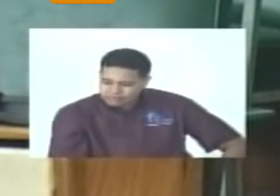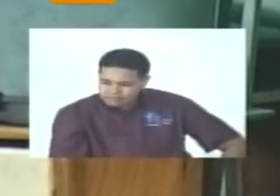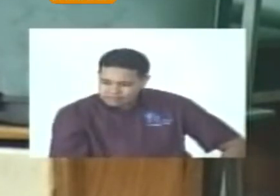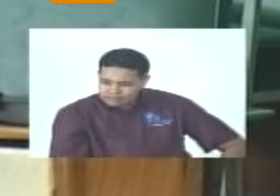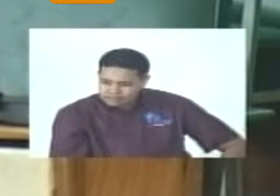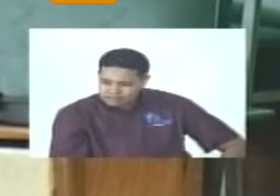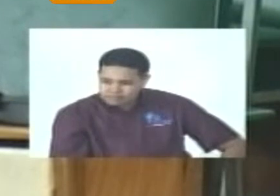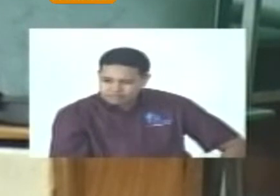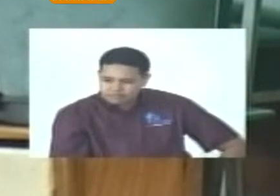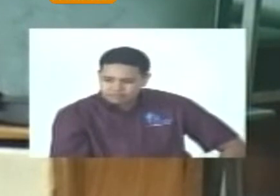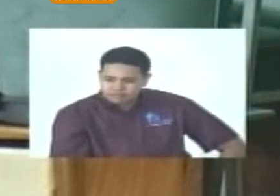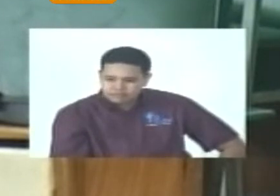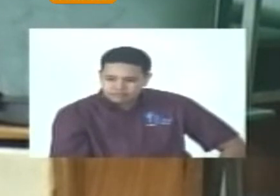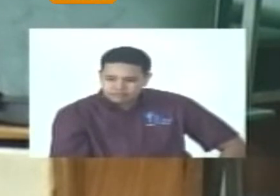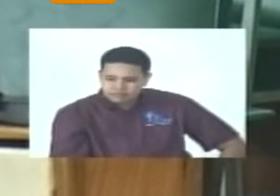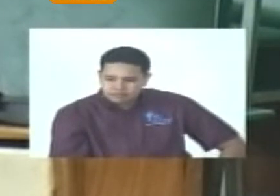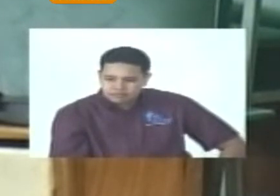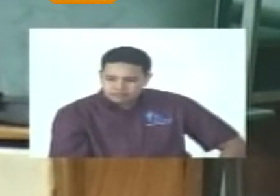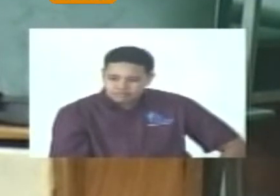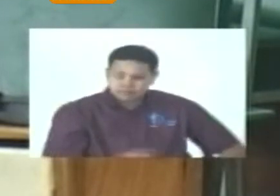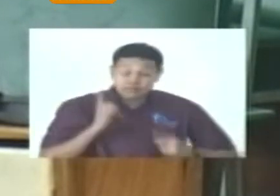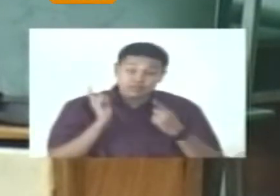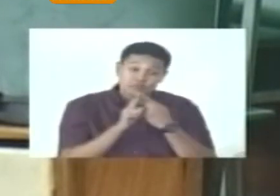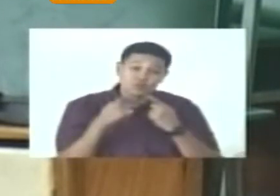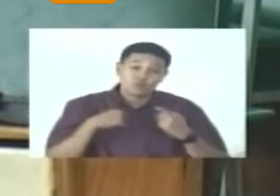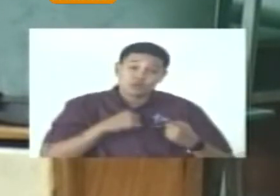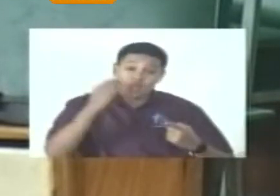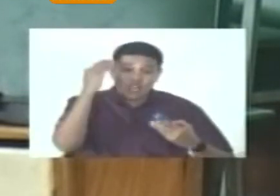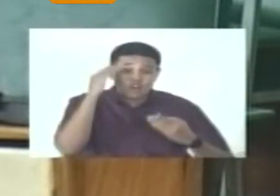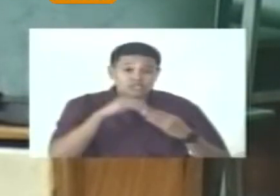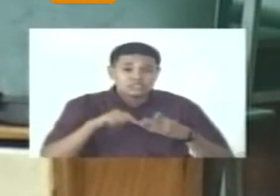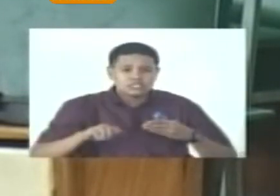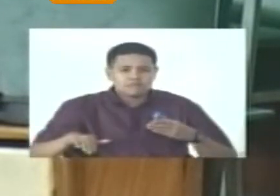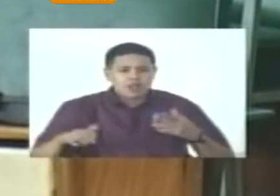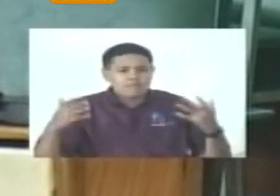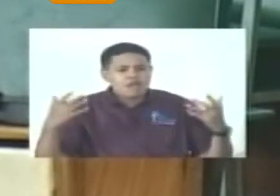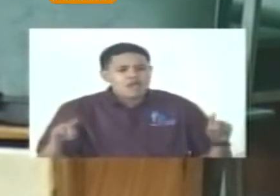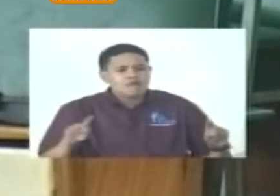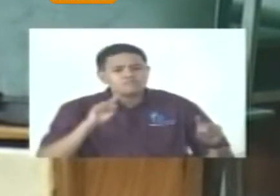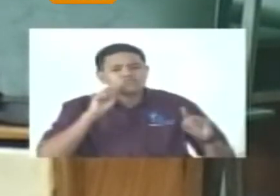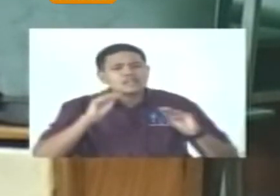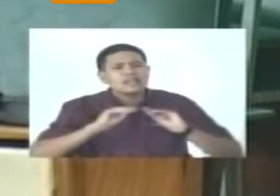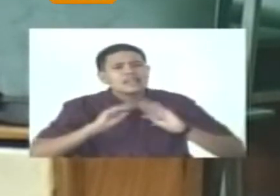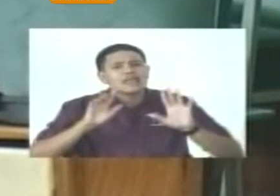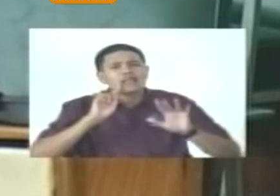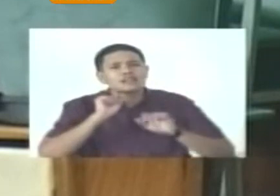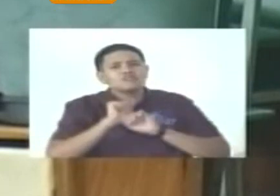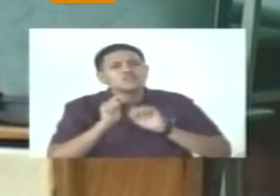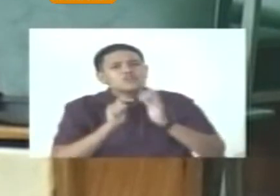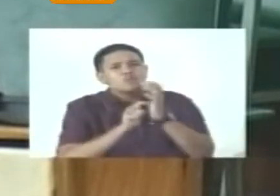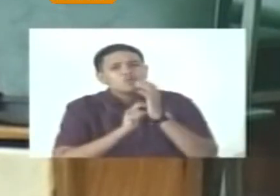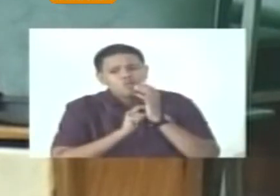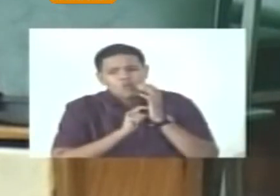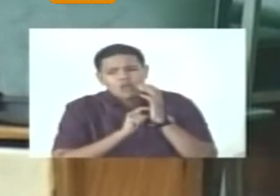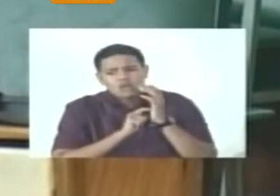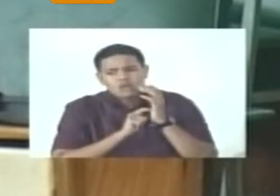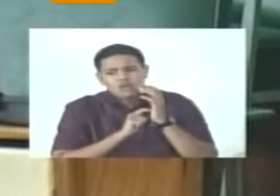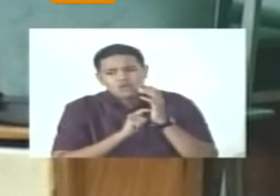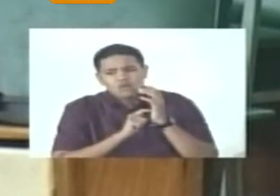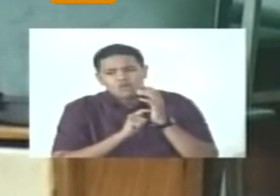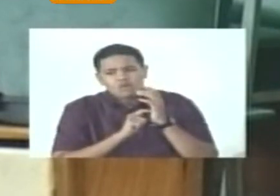Though it is a point which we have acknowledged even in this Parliament before, it clearly requires that we upsize